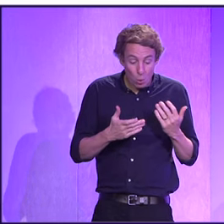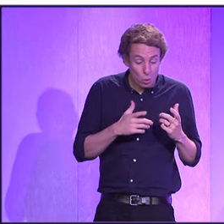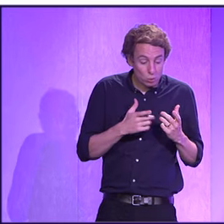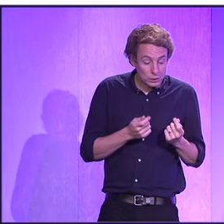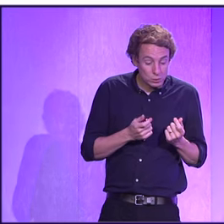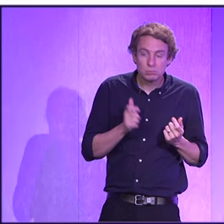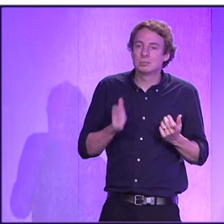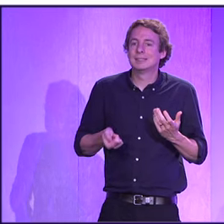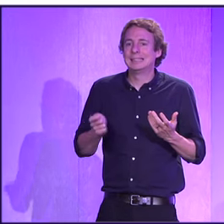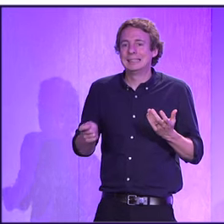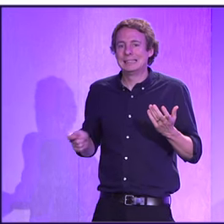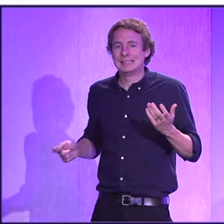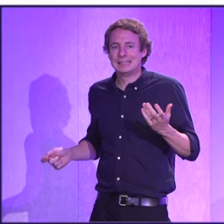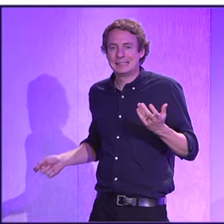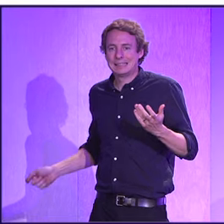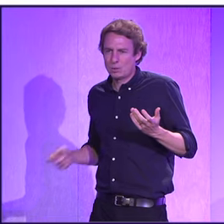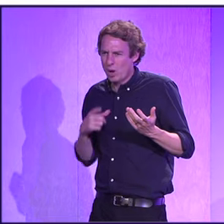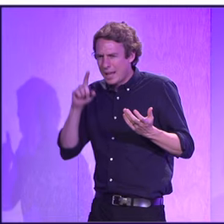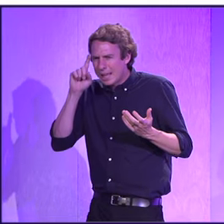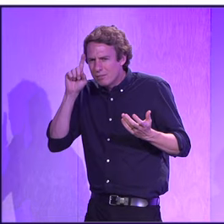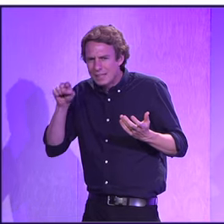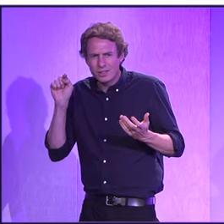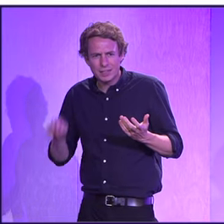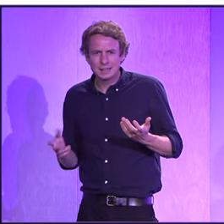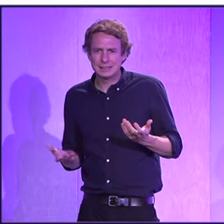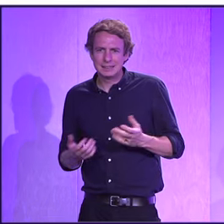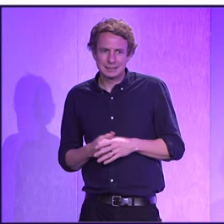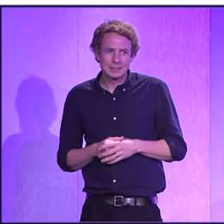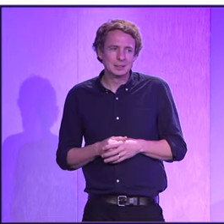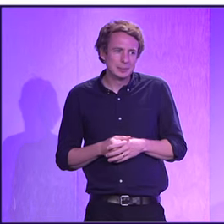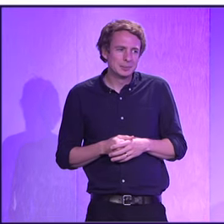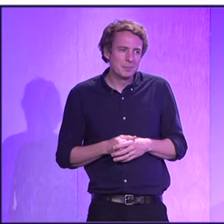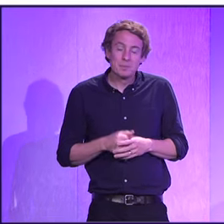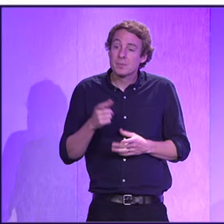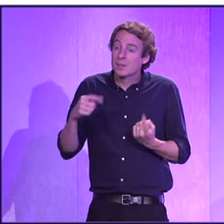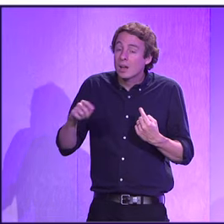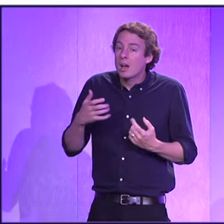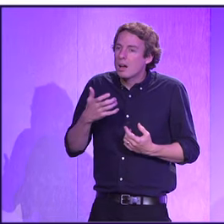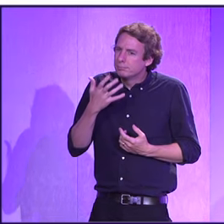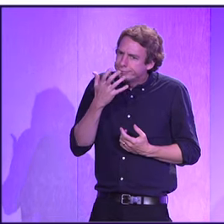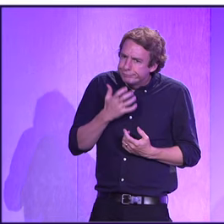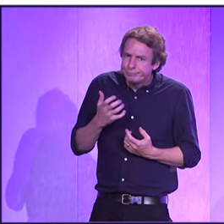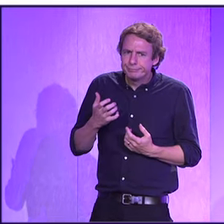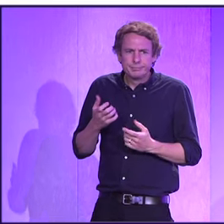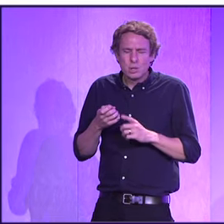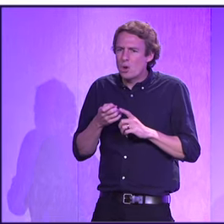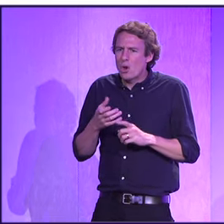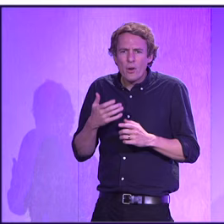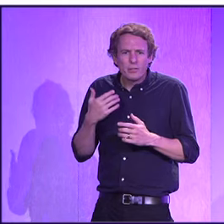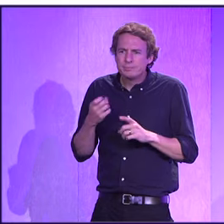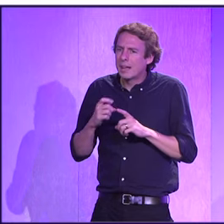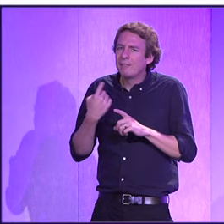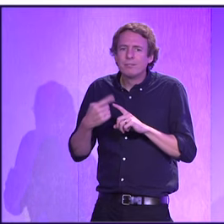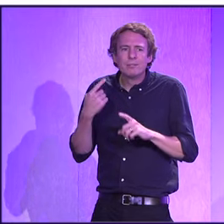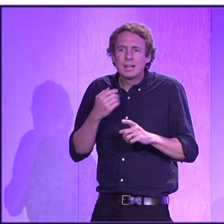in a ticket, because that is where the innovation happens, right? And when we are complaining that things are not going fast